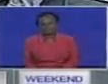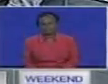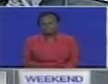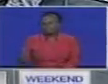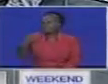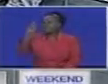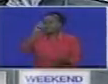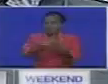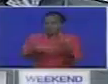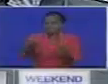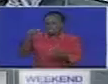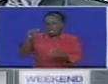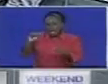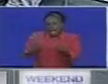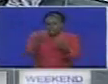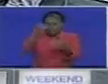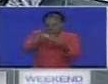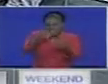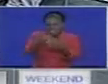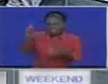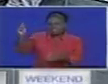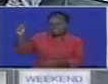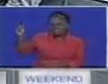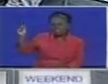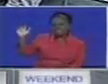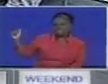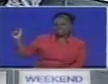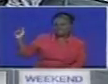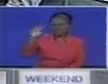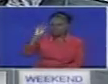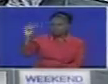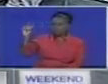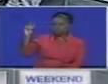he had to say about what's happening within the party. Watch this.